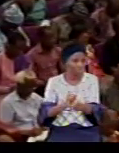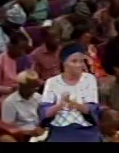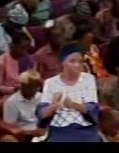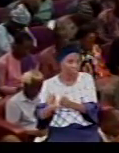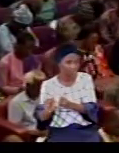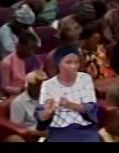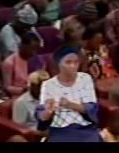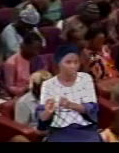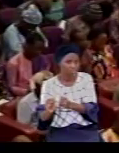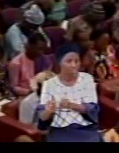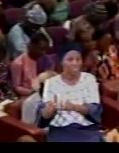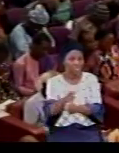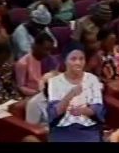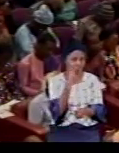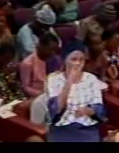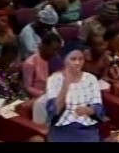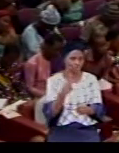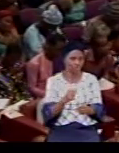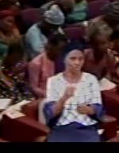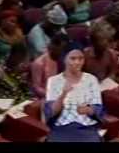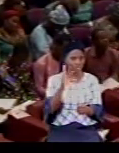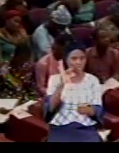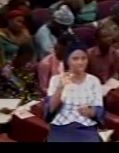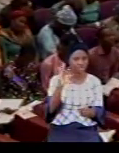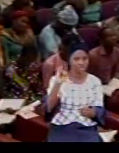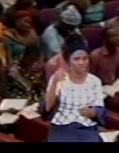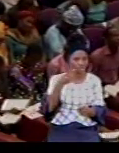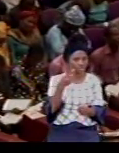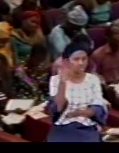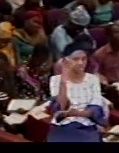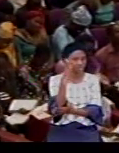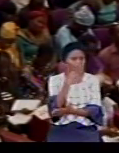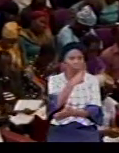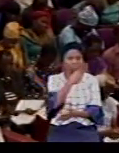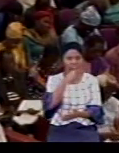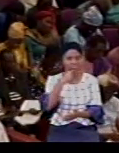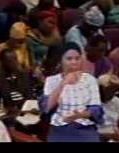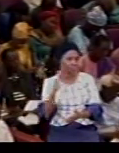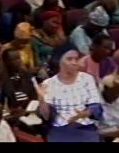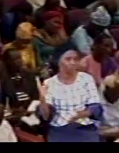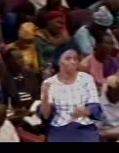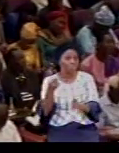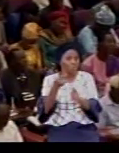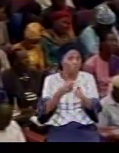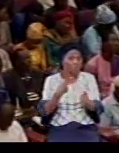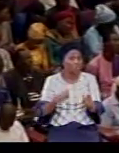they saw the fig tree dried up. Tell me,